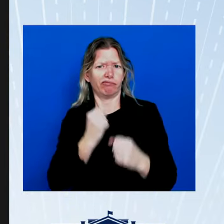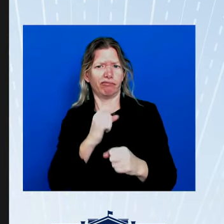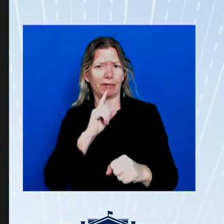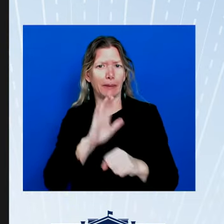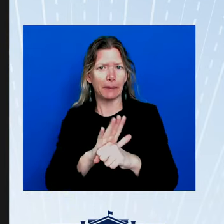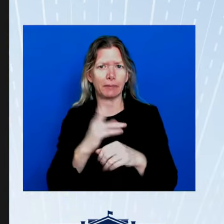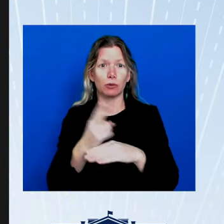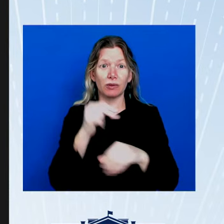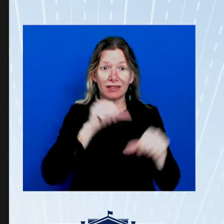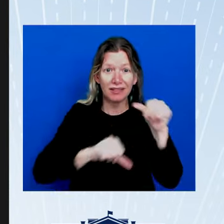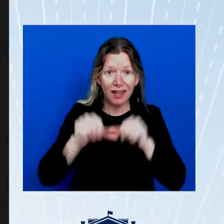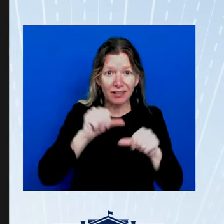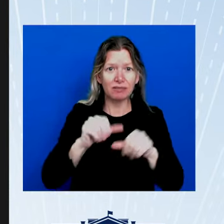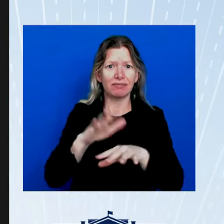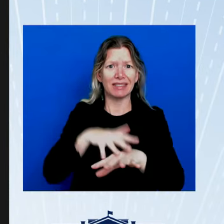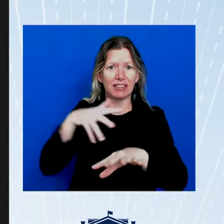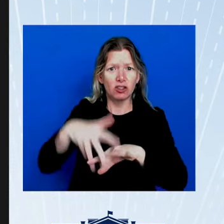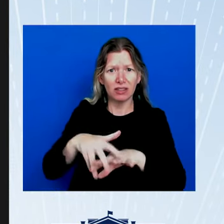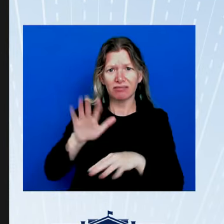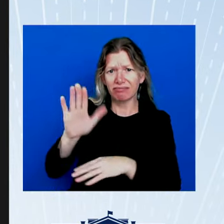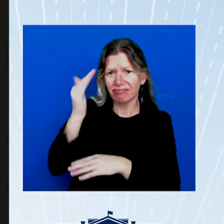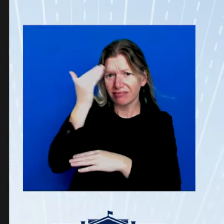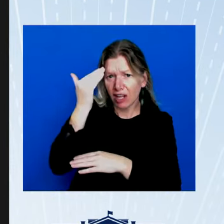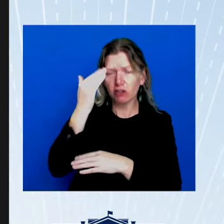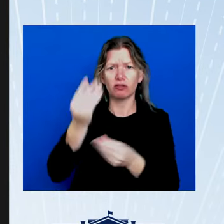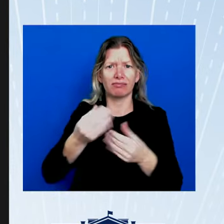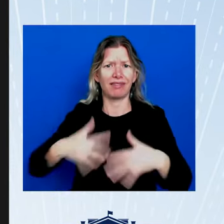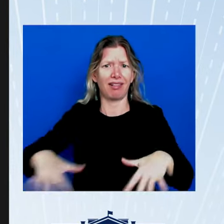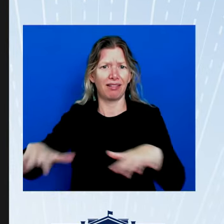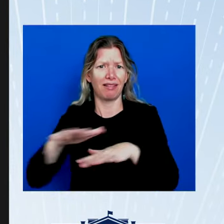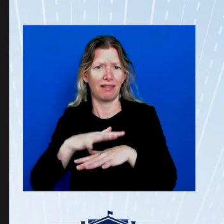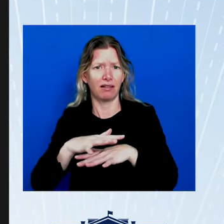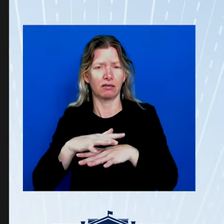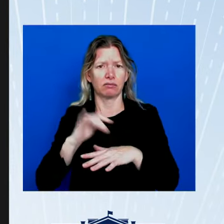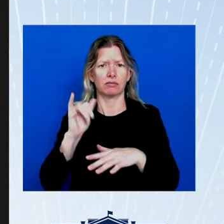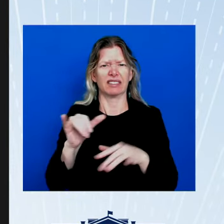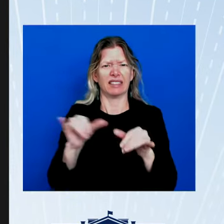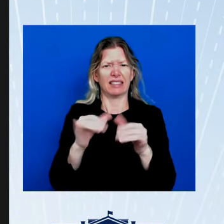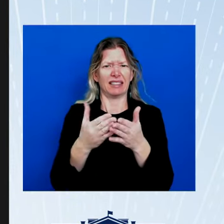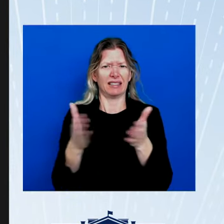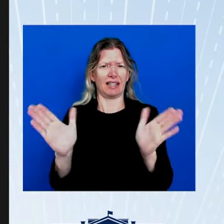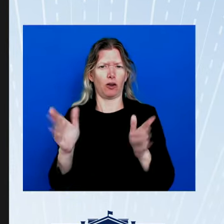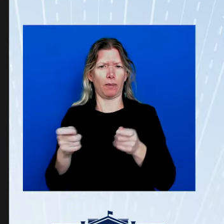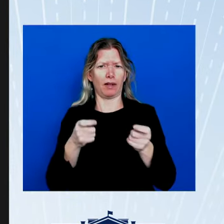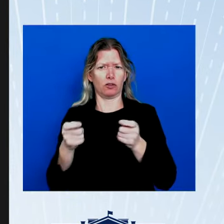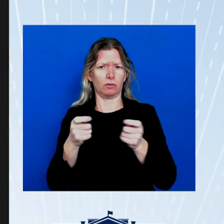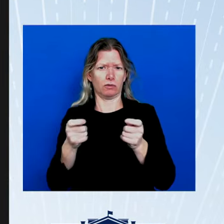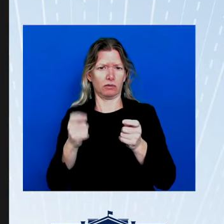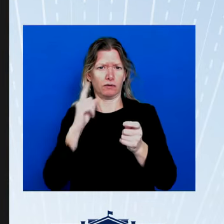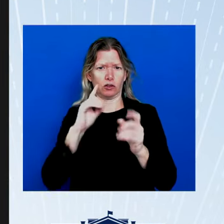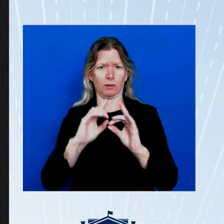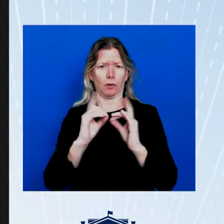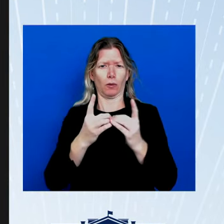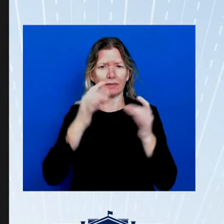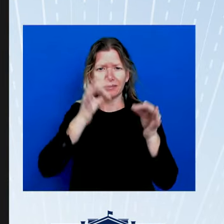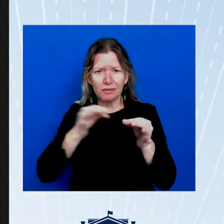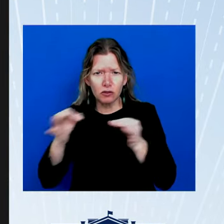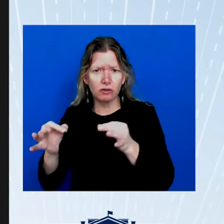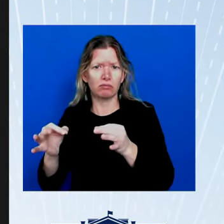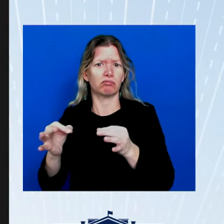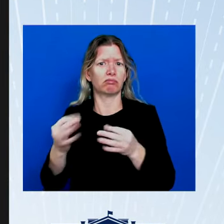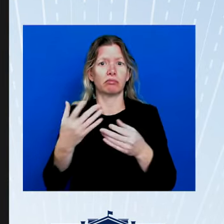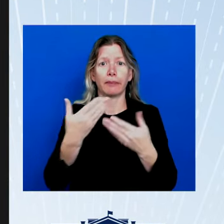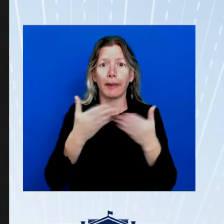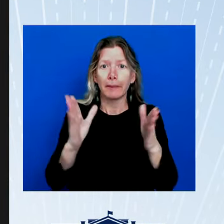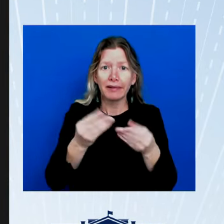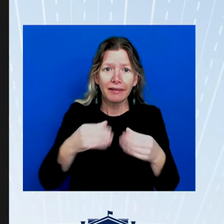foundation for departmental decisions. As our public lands face more intense wildfires, drought, storms, and other